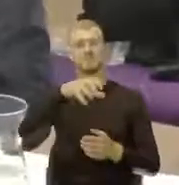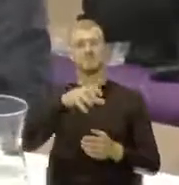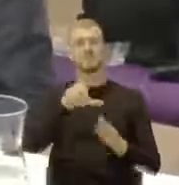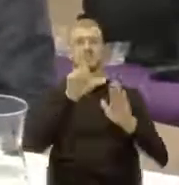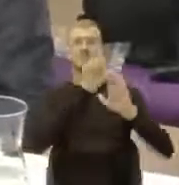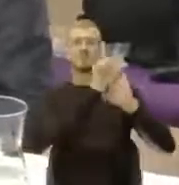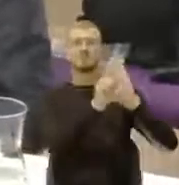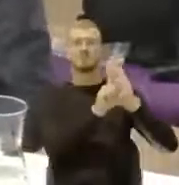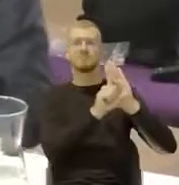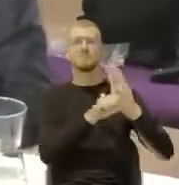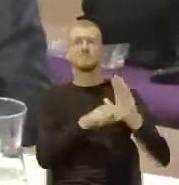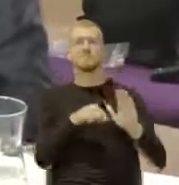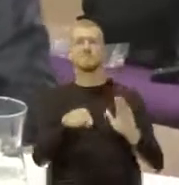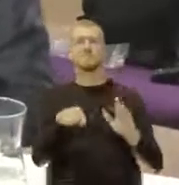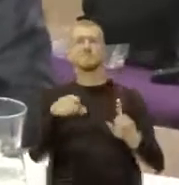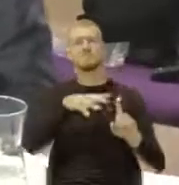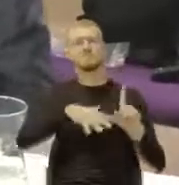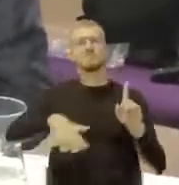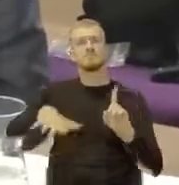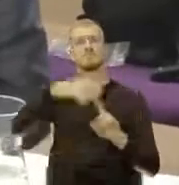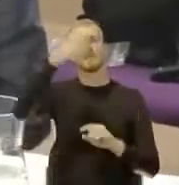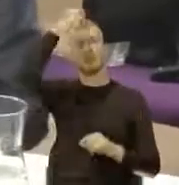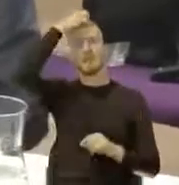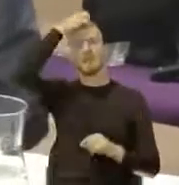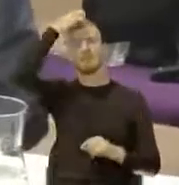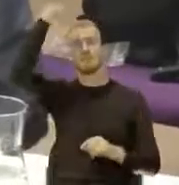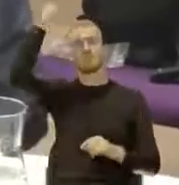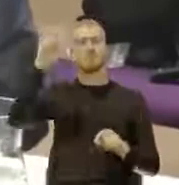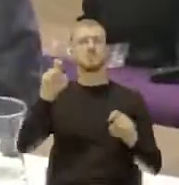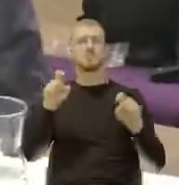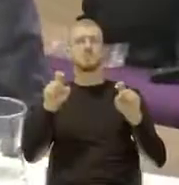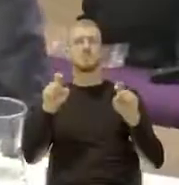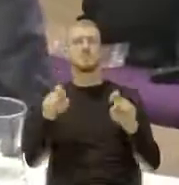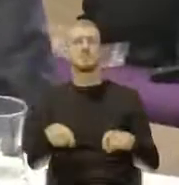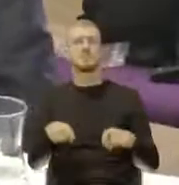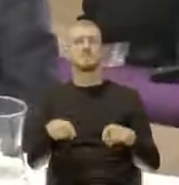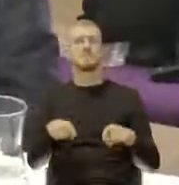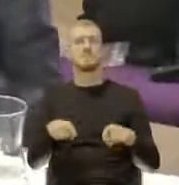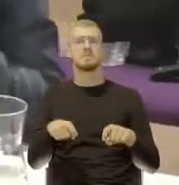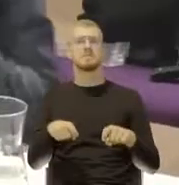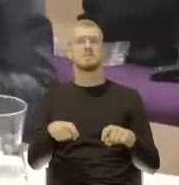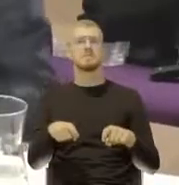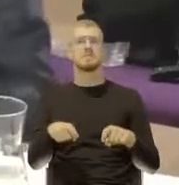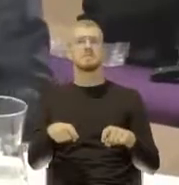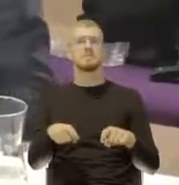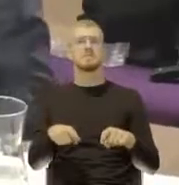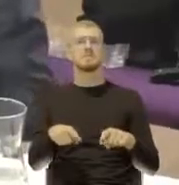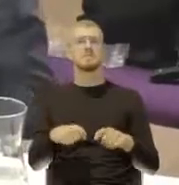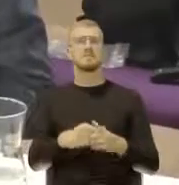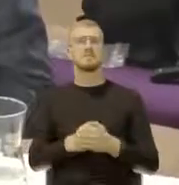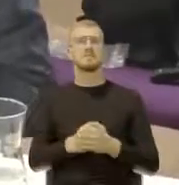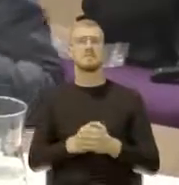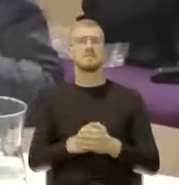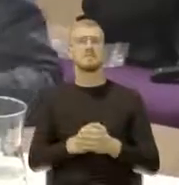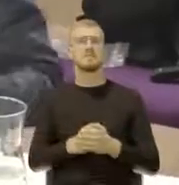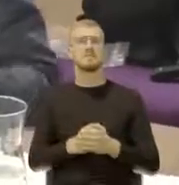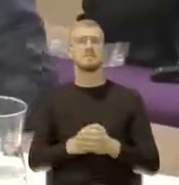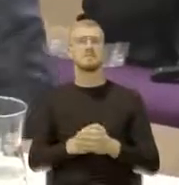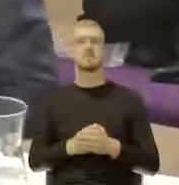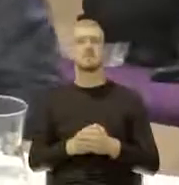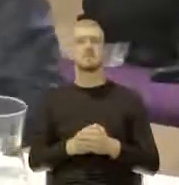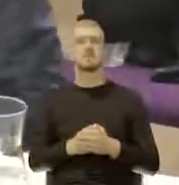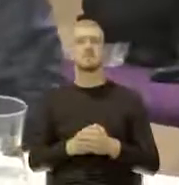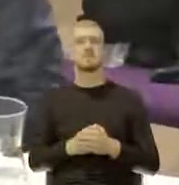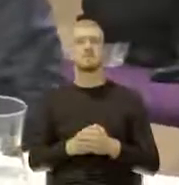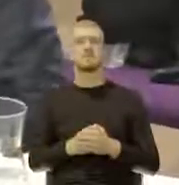spatial dimension of environment and social injustices. Only with a spatial lens, we can address